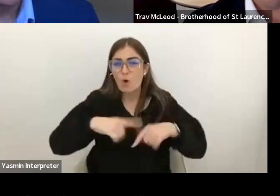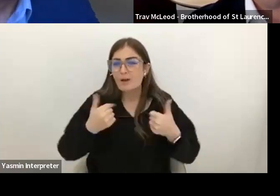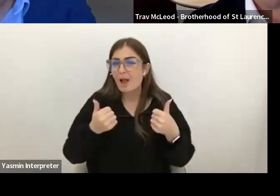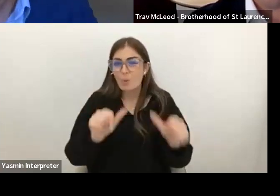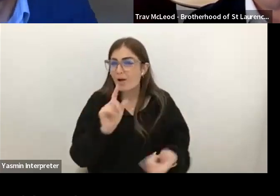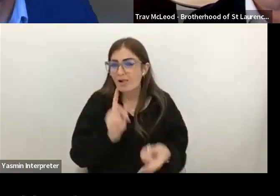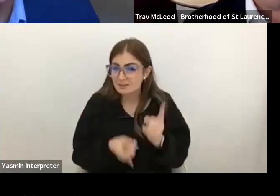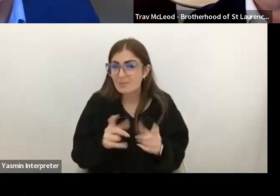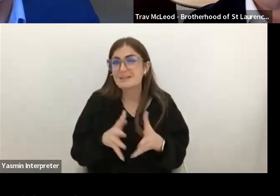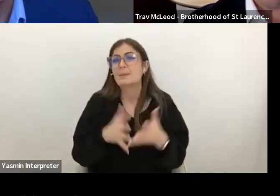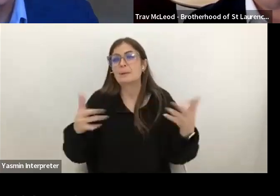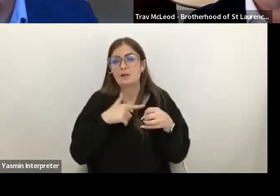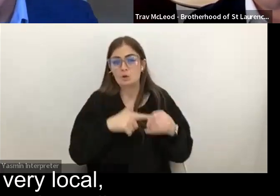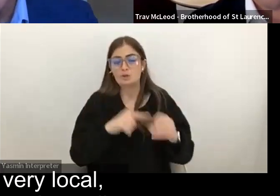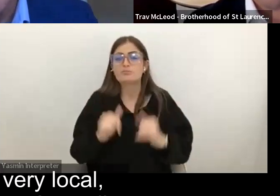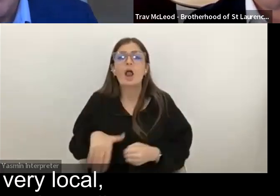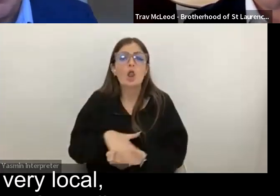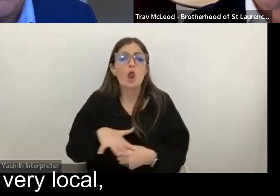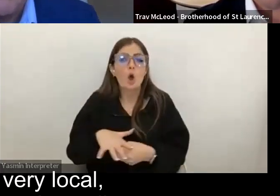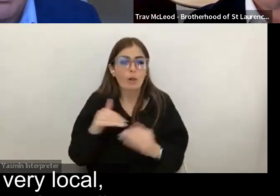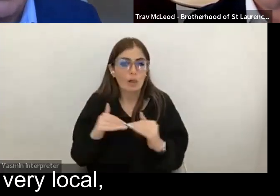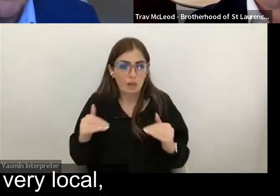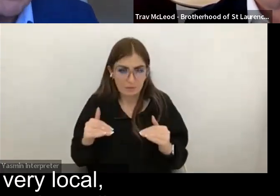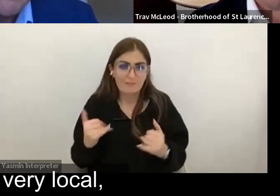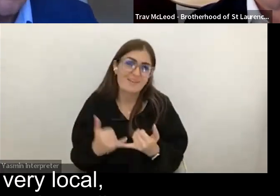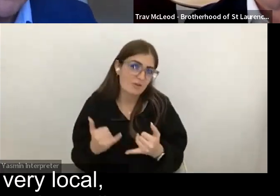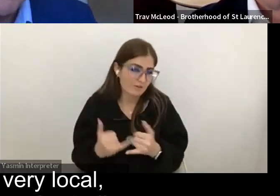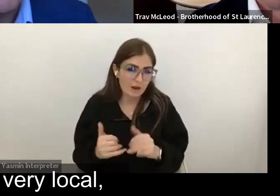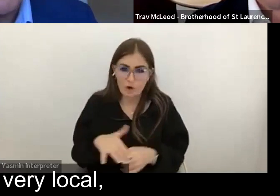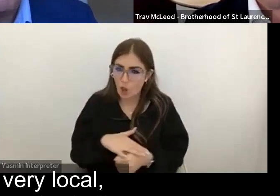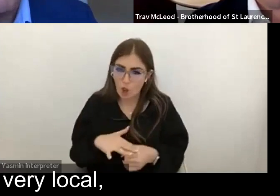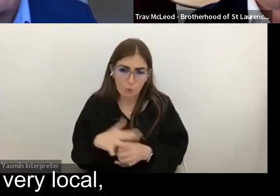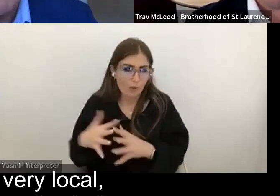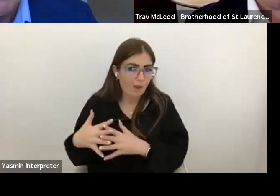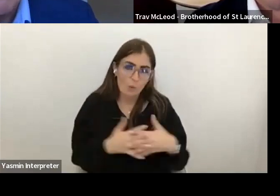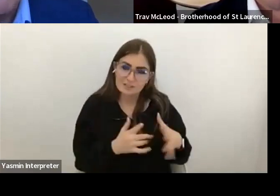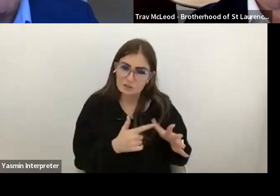question. At the local level, and this is very local, like in Western